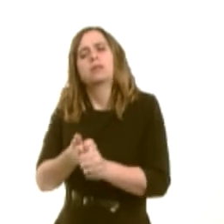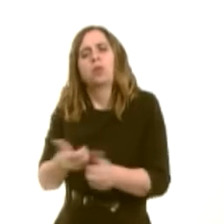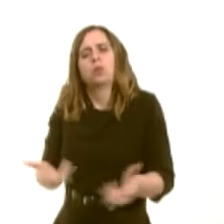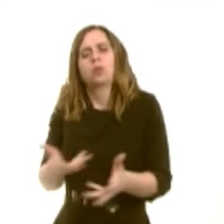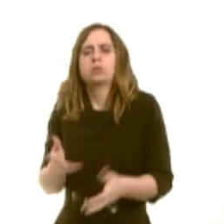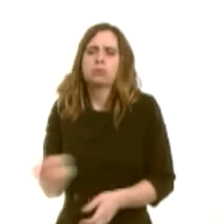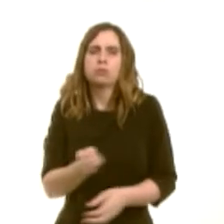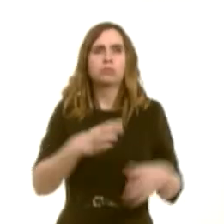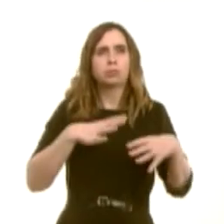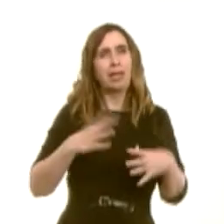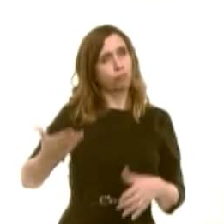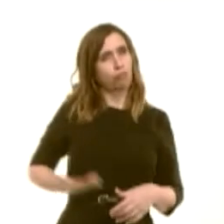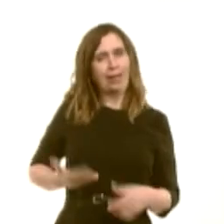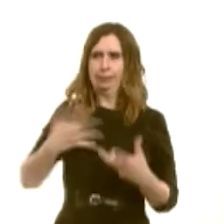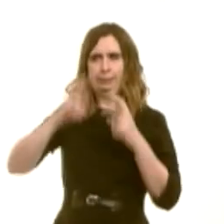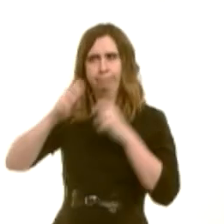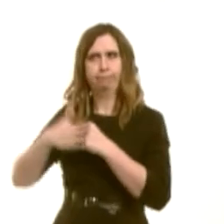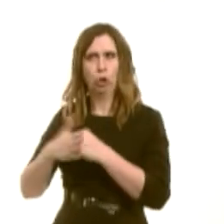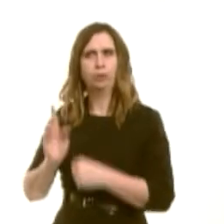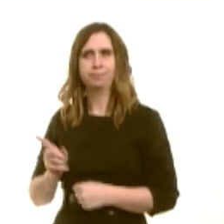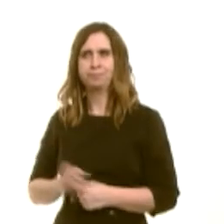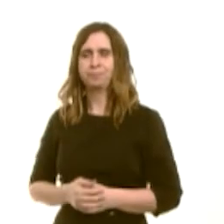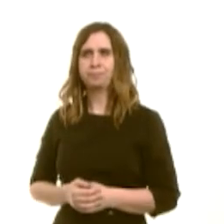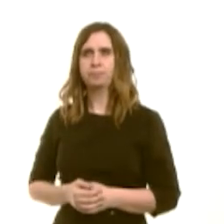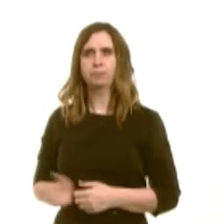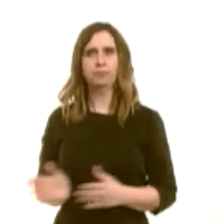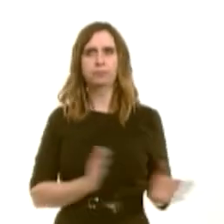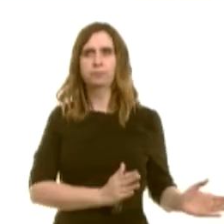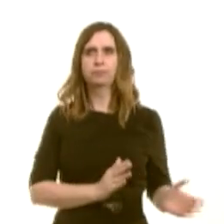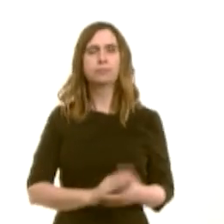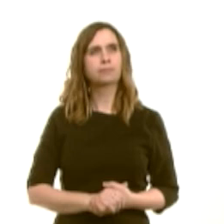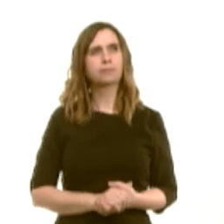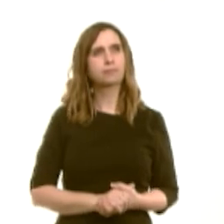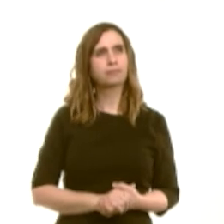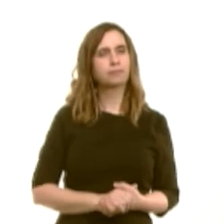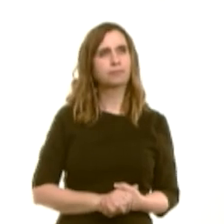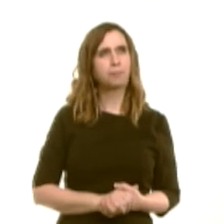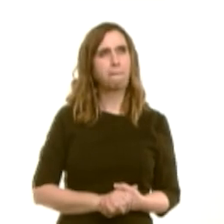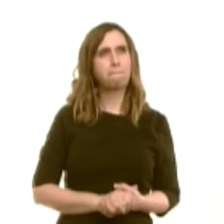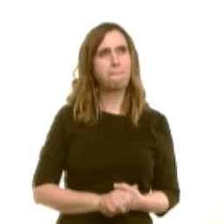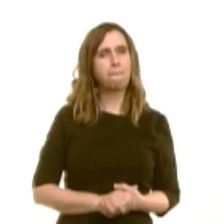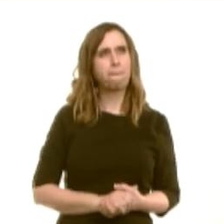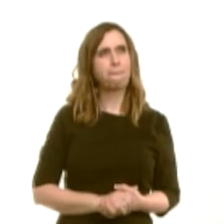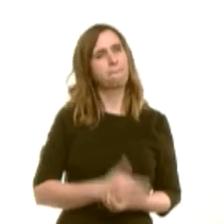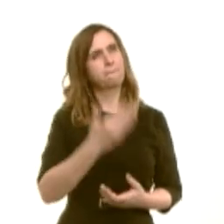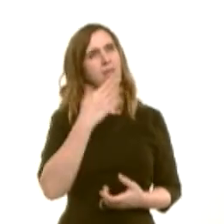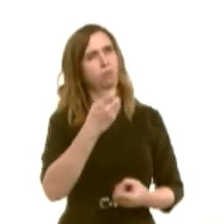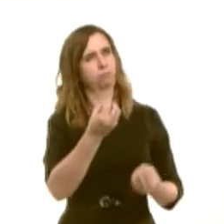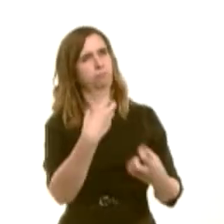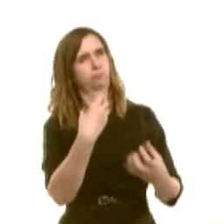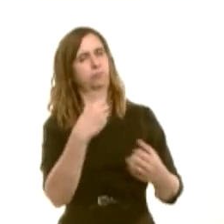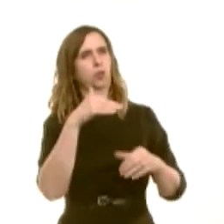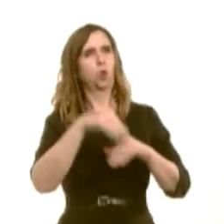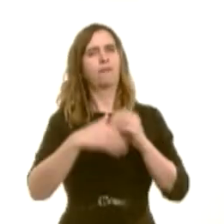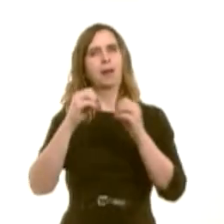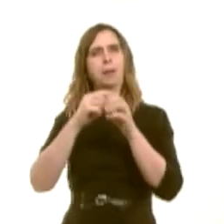need for respite in the future. Question 9, Antoinette Sandbach. Will the First Minister make a statement on the use of locums